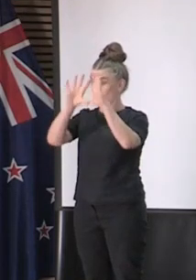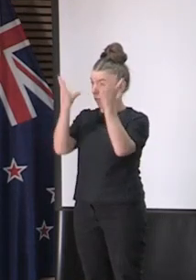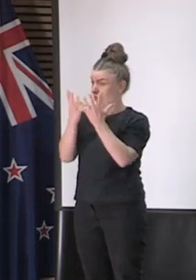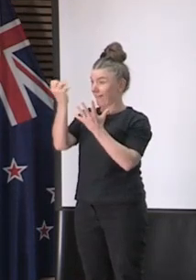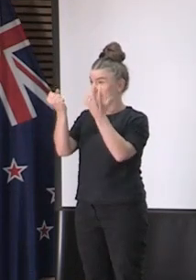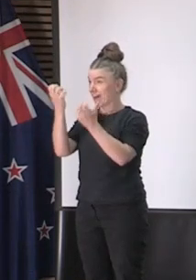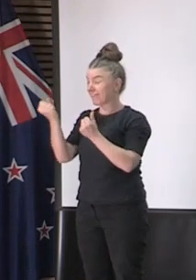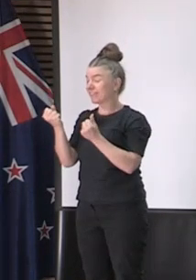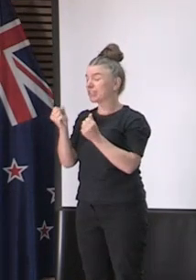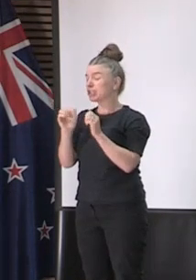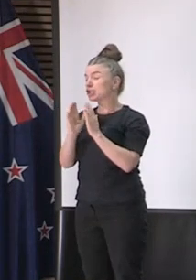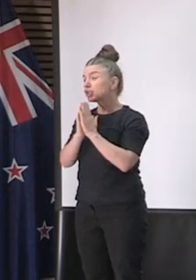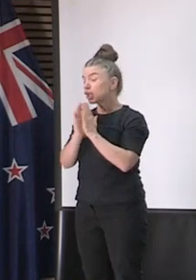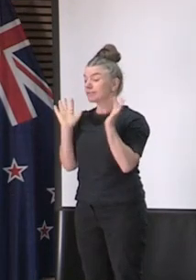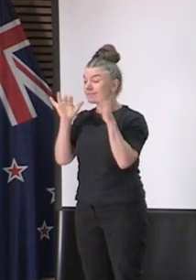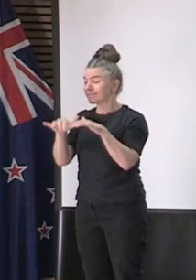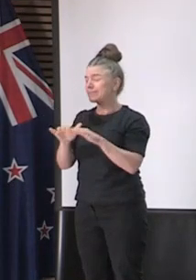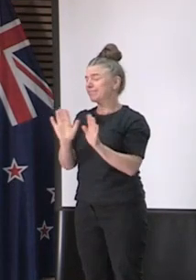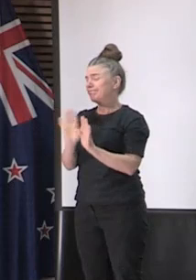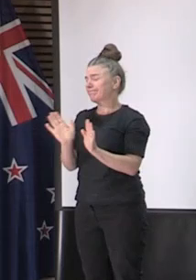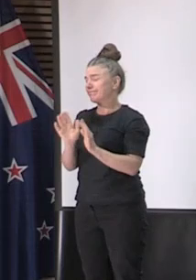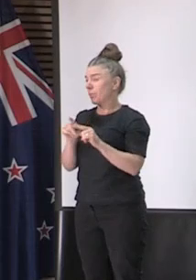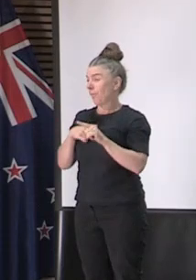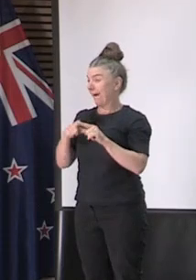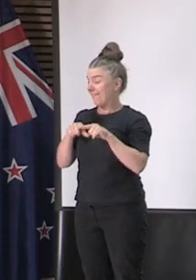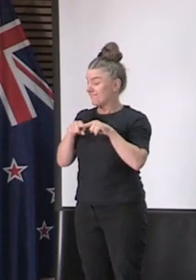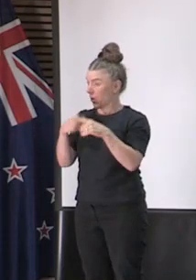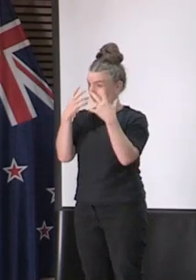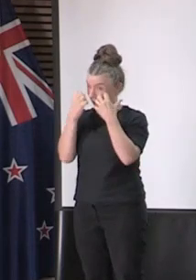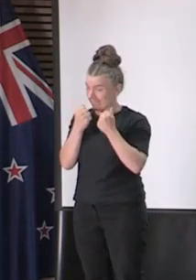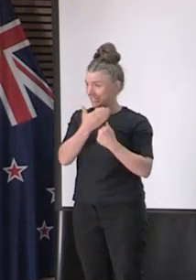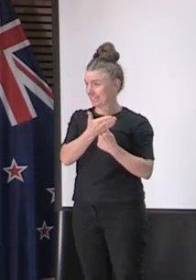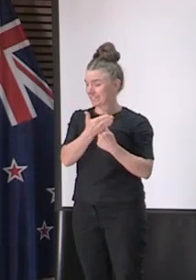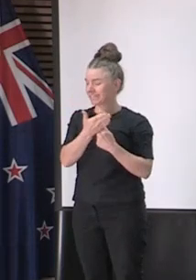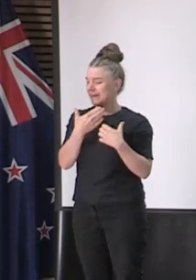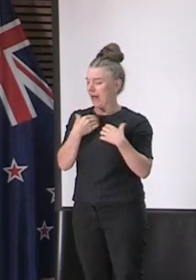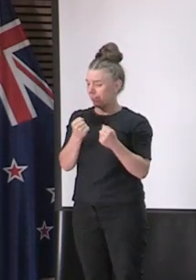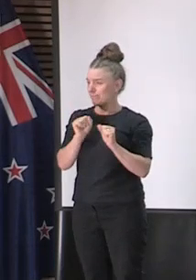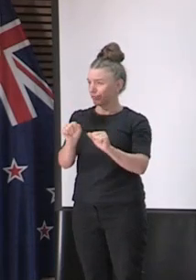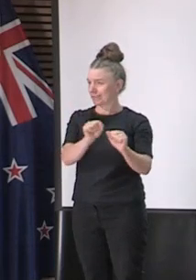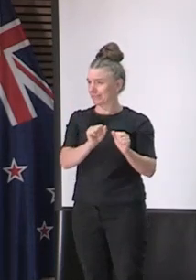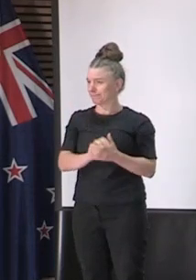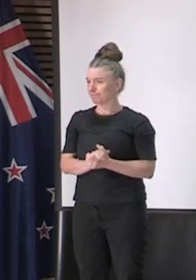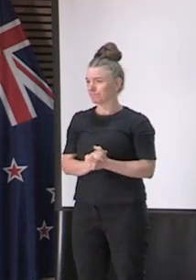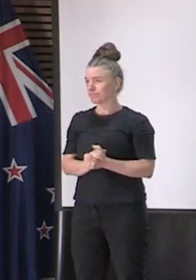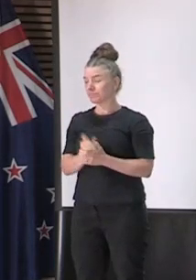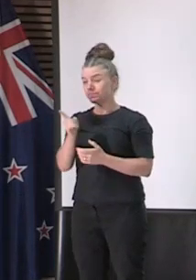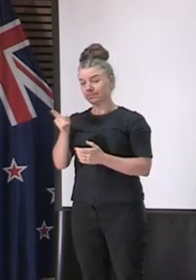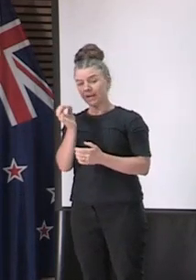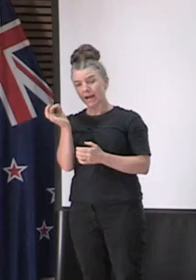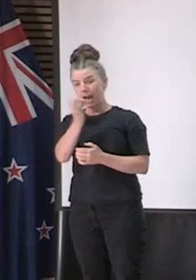all for the same reason, because it's all based on evidence. Bloomfield, how many of the compassionate cases to visit the dying have now been